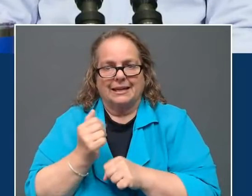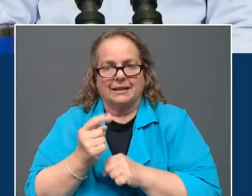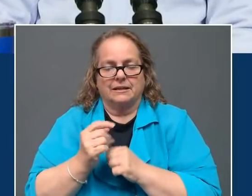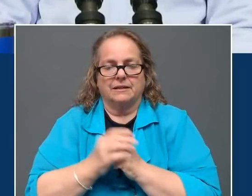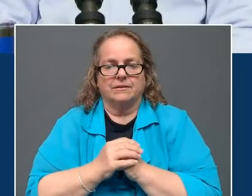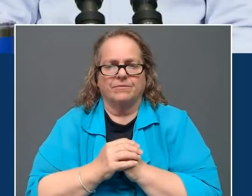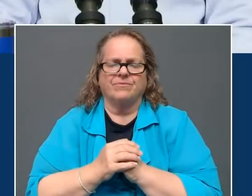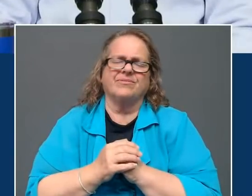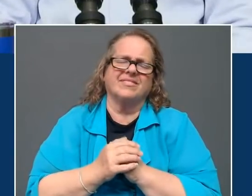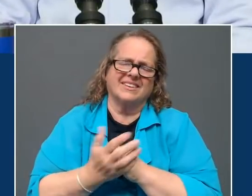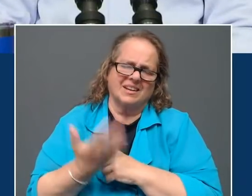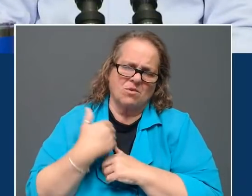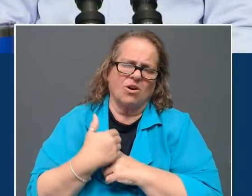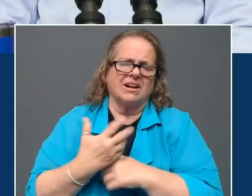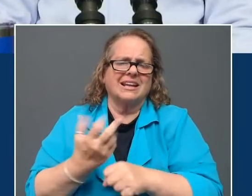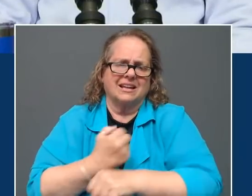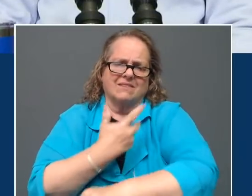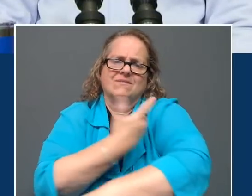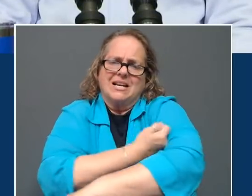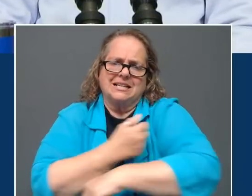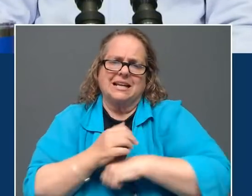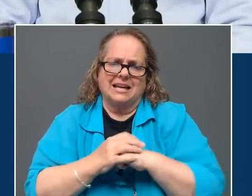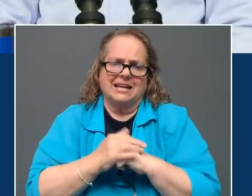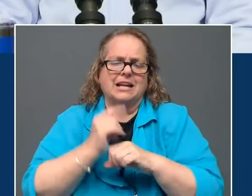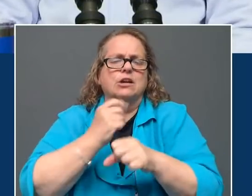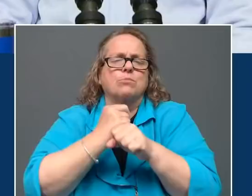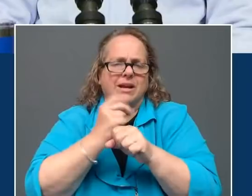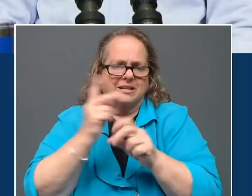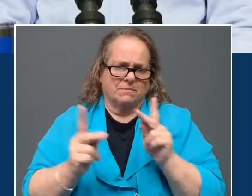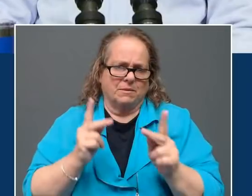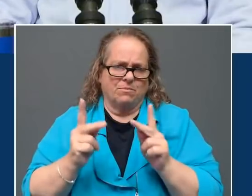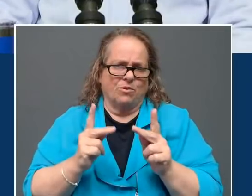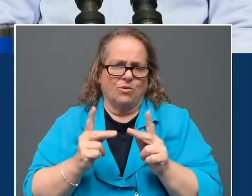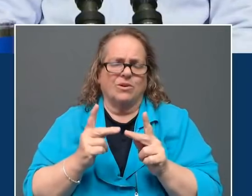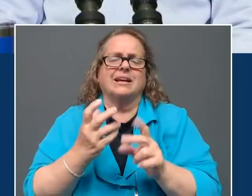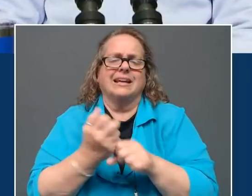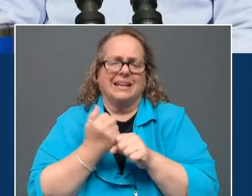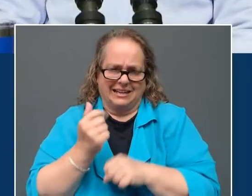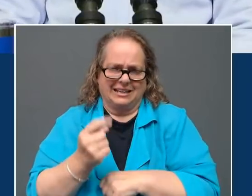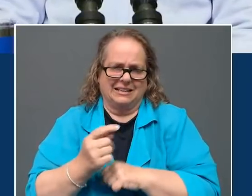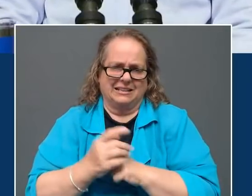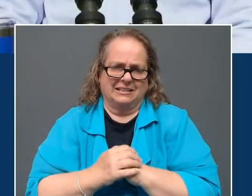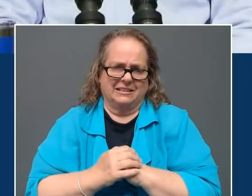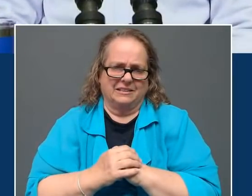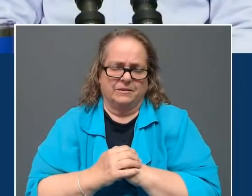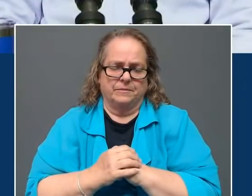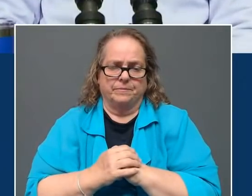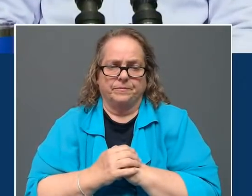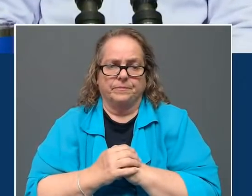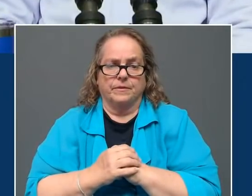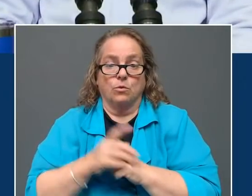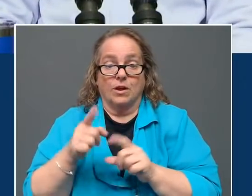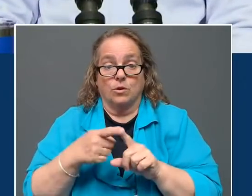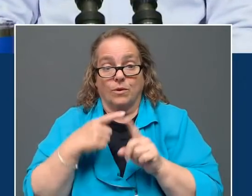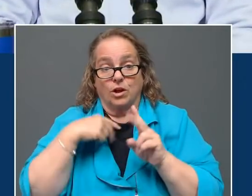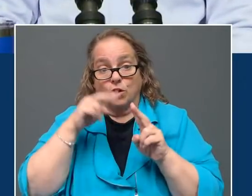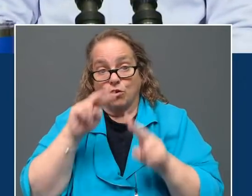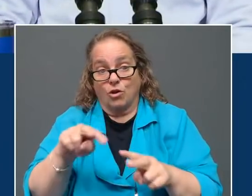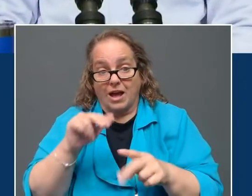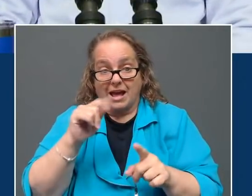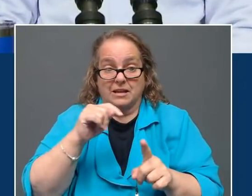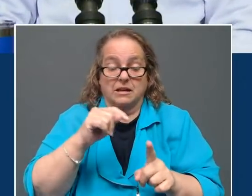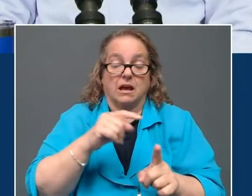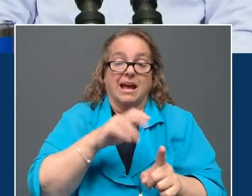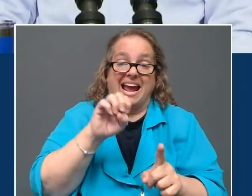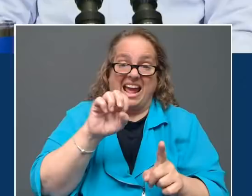vaccinated. It protects people around you. Get vaccinated. When we look at ethnicity,